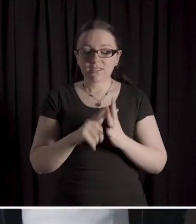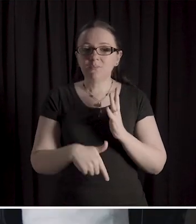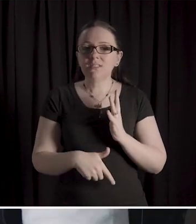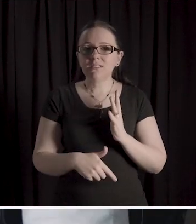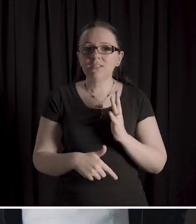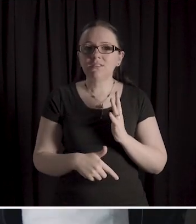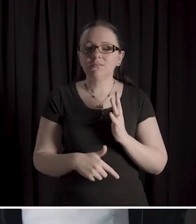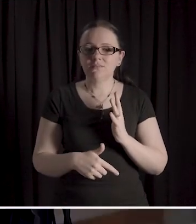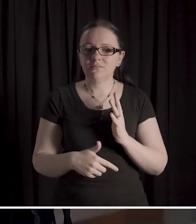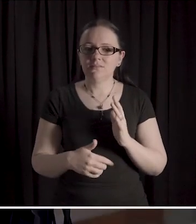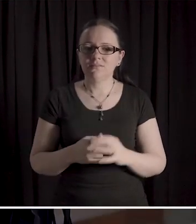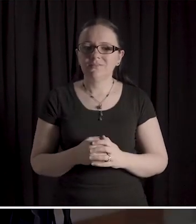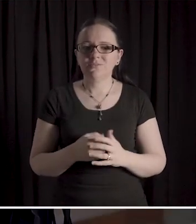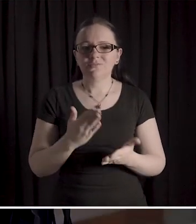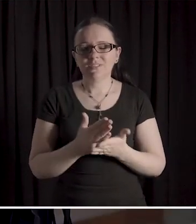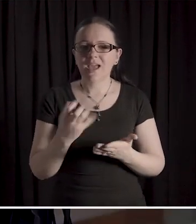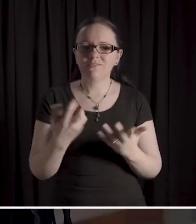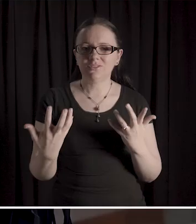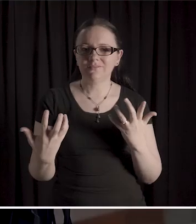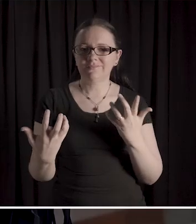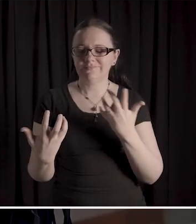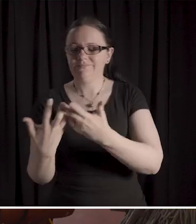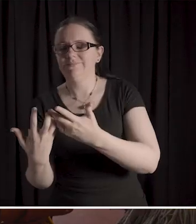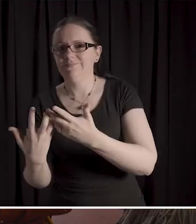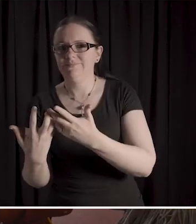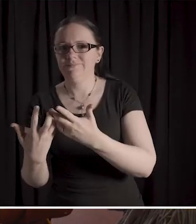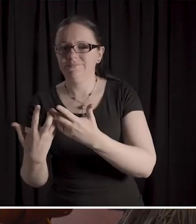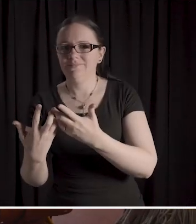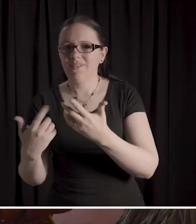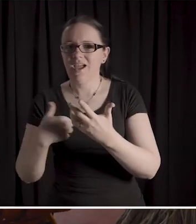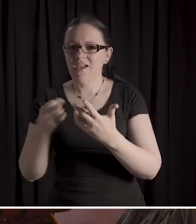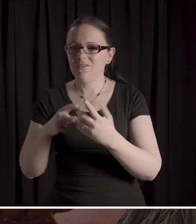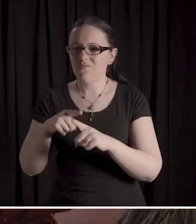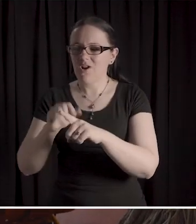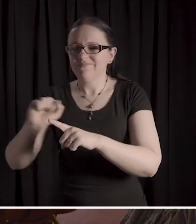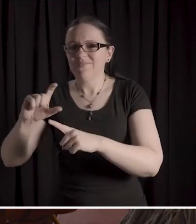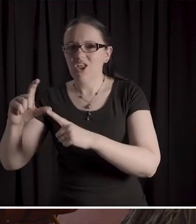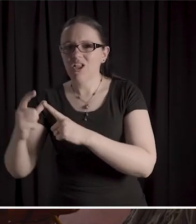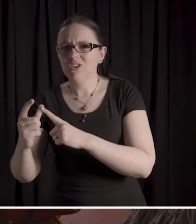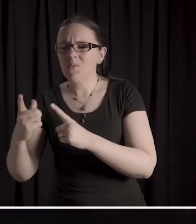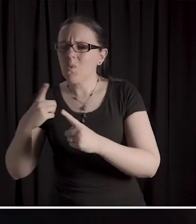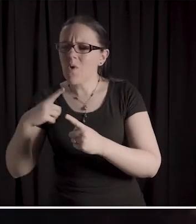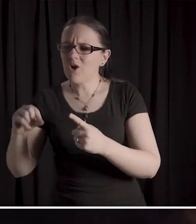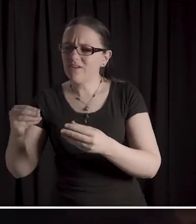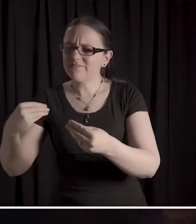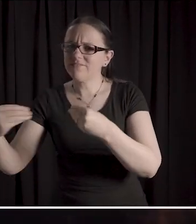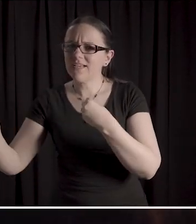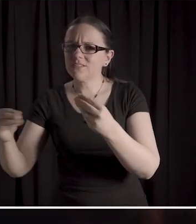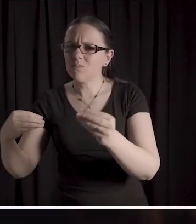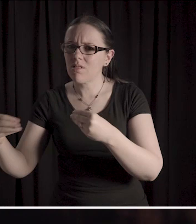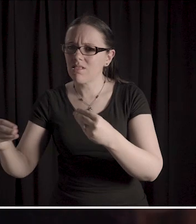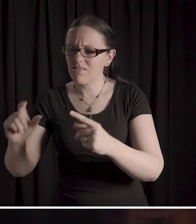have a disability, then you have to fit into the society, the environment and the culture. Why isn't the